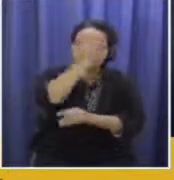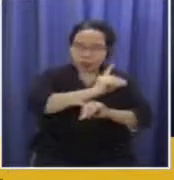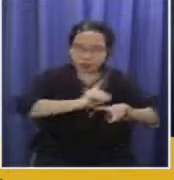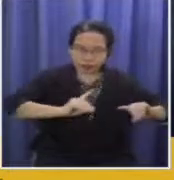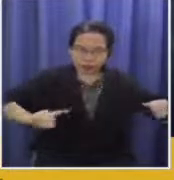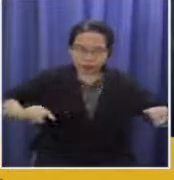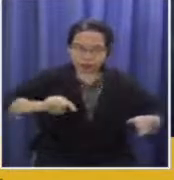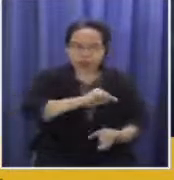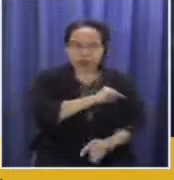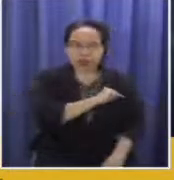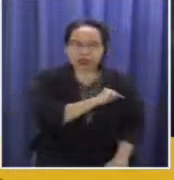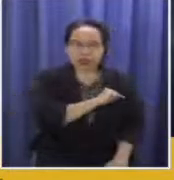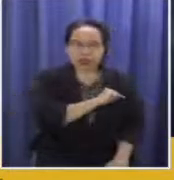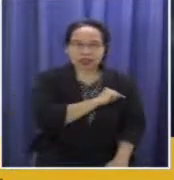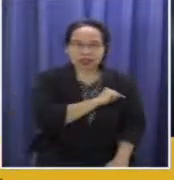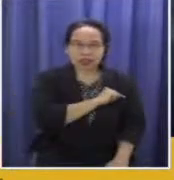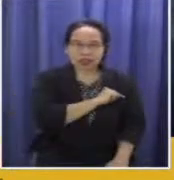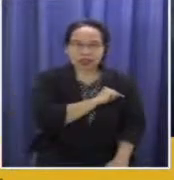you deliver us.